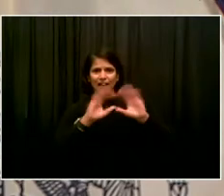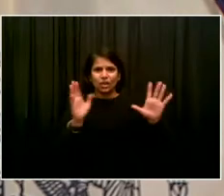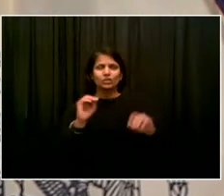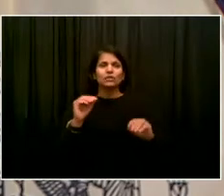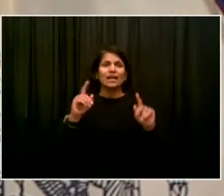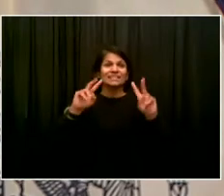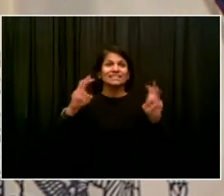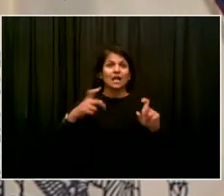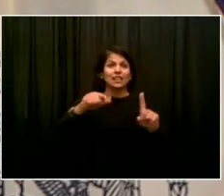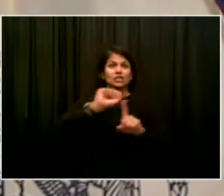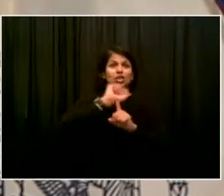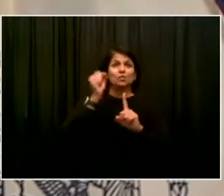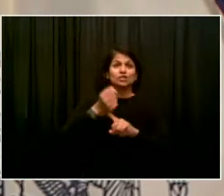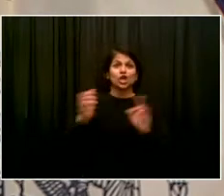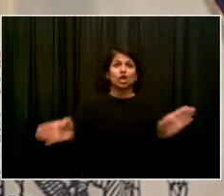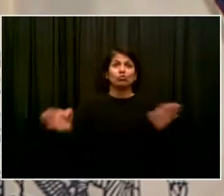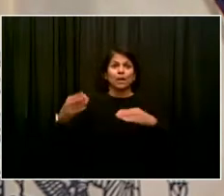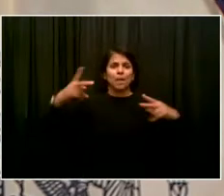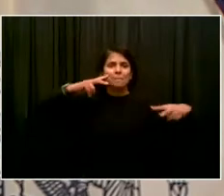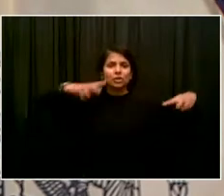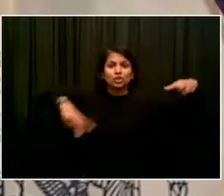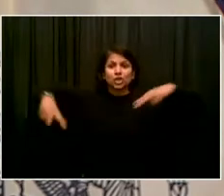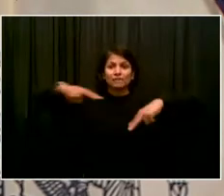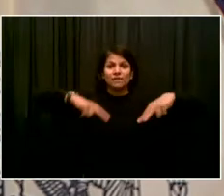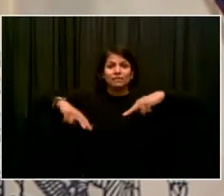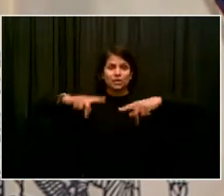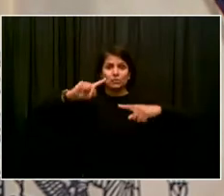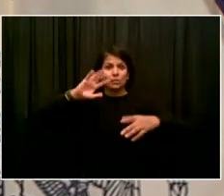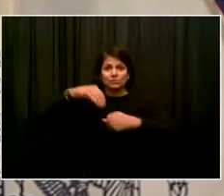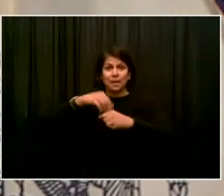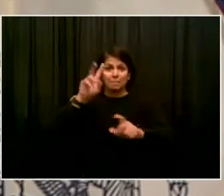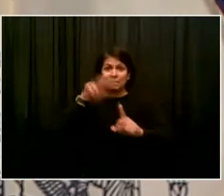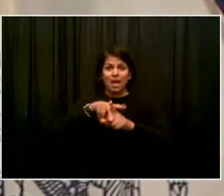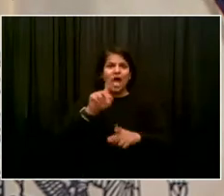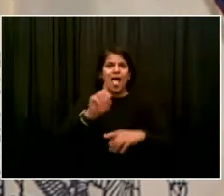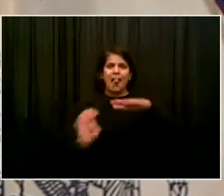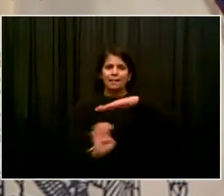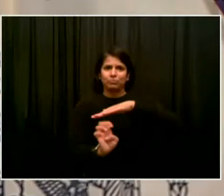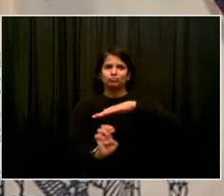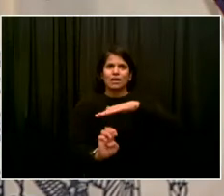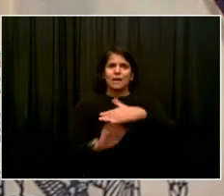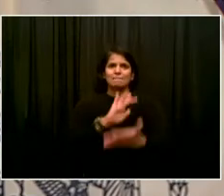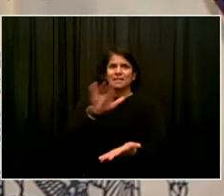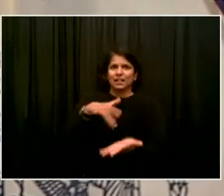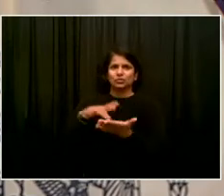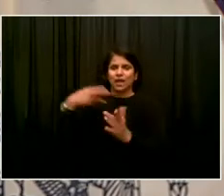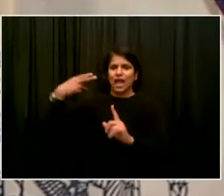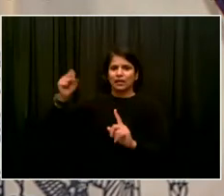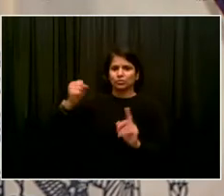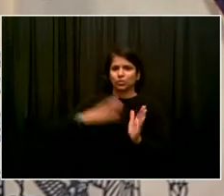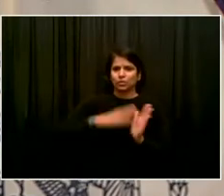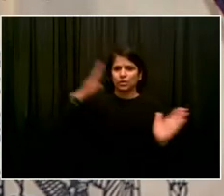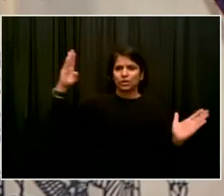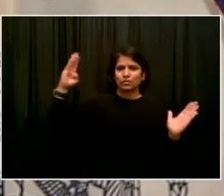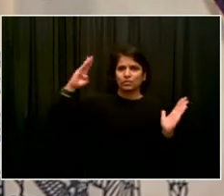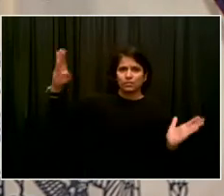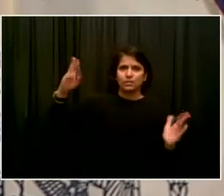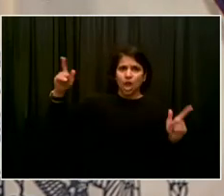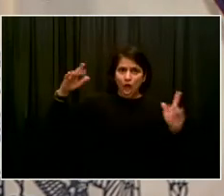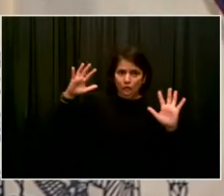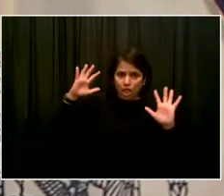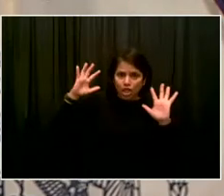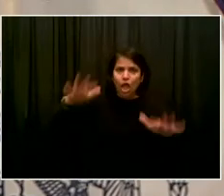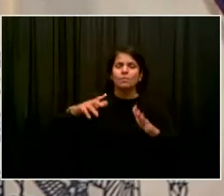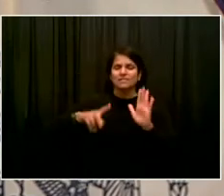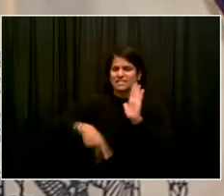levels. So basically from K to 12 is where we will be doing the doubling of the amount of tests. I'm